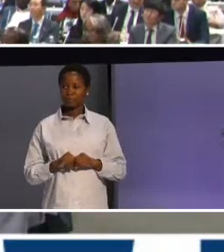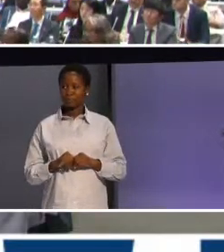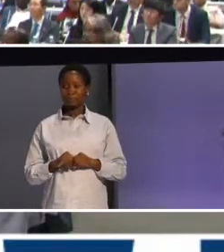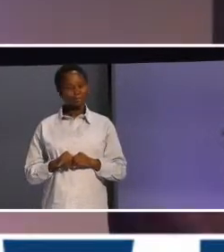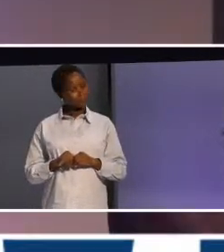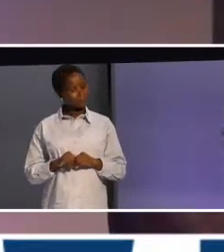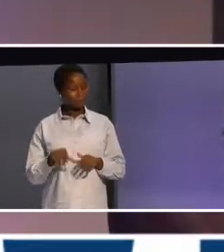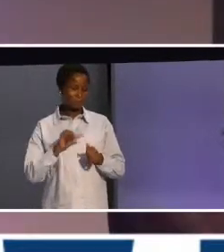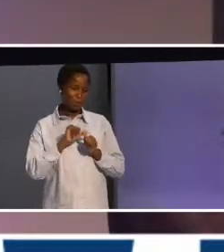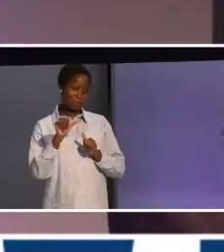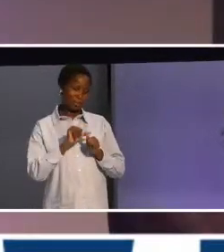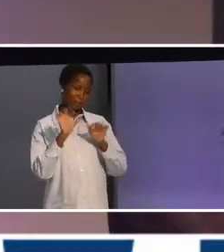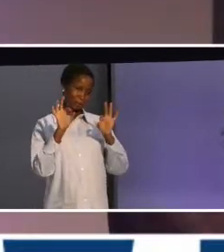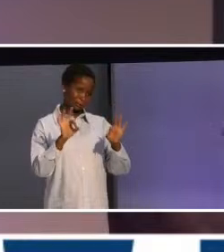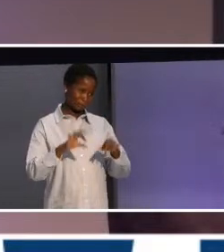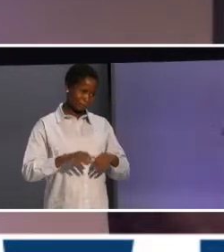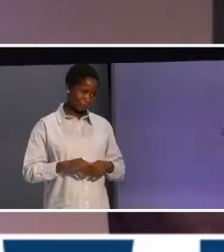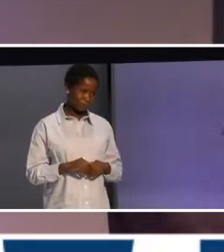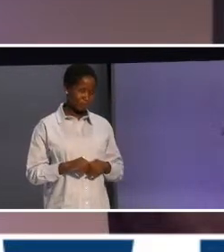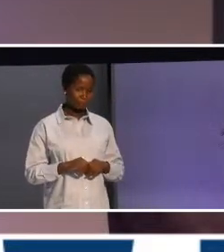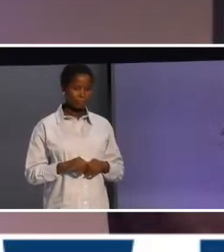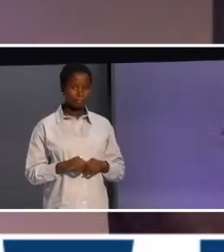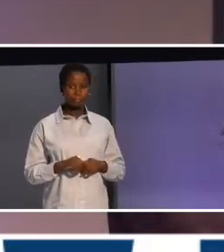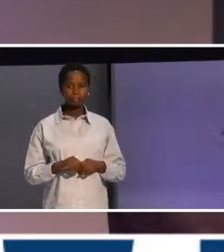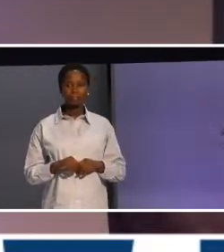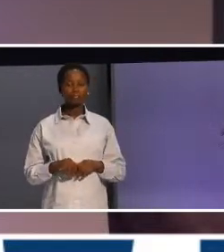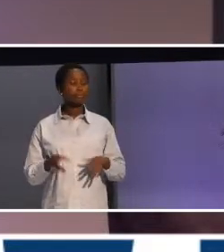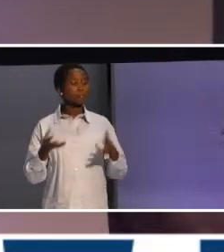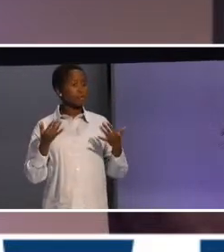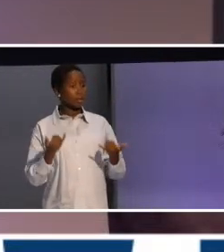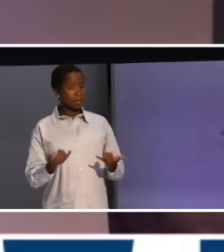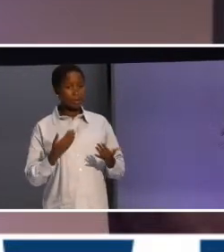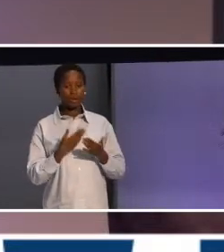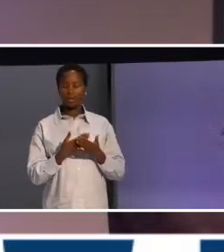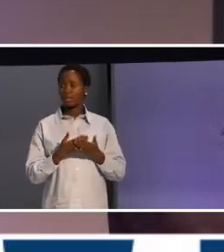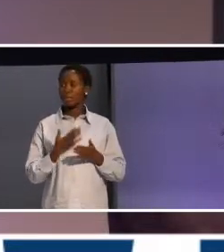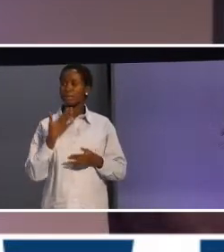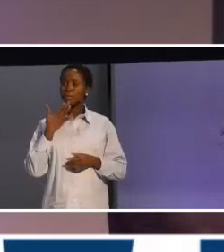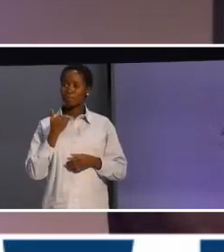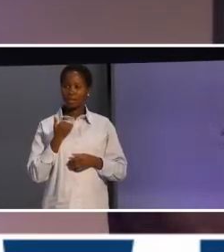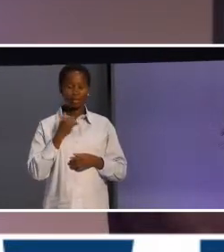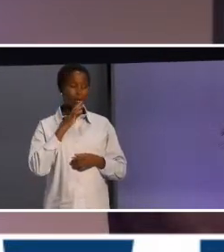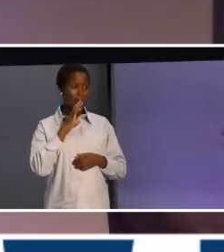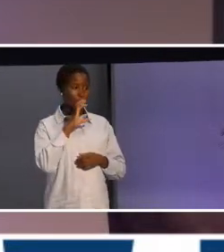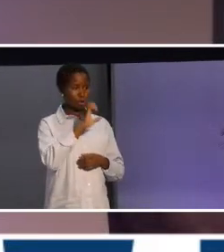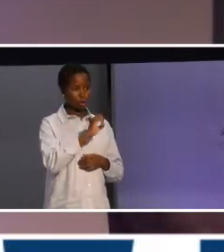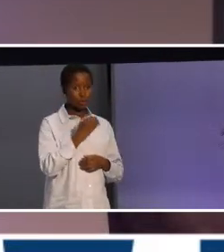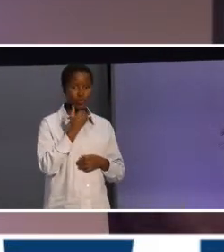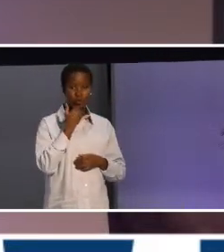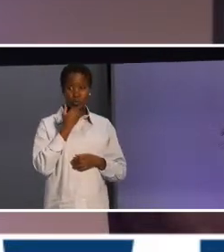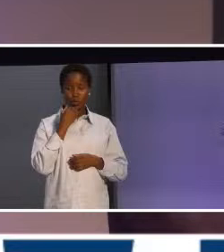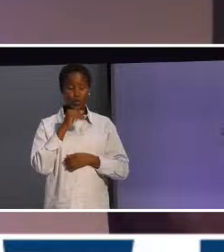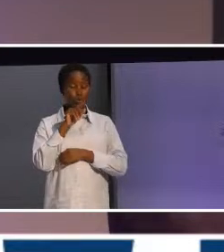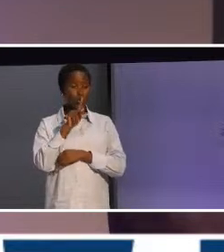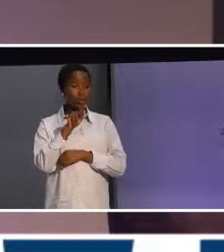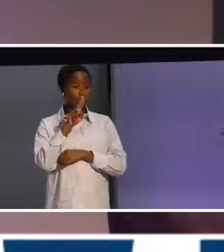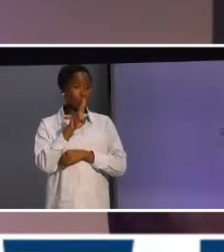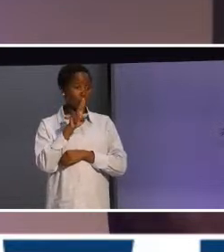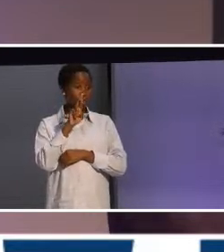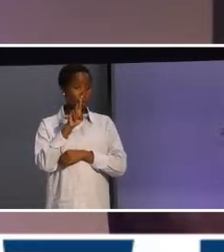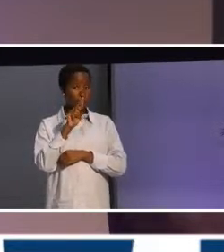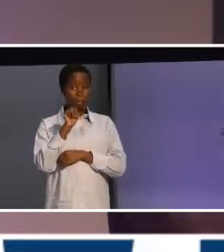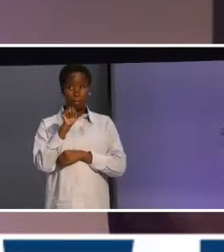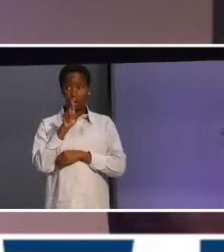That's better. May I please ask that the Honorable Rajiv Kumar